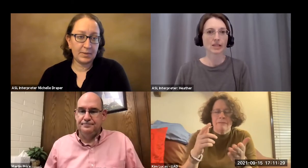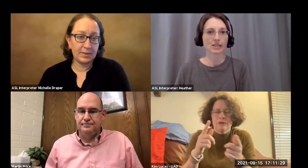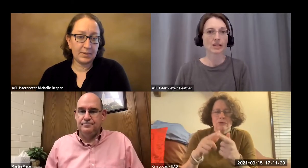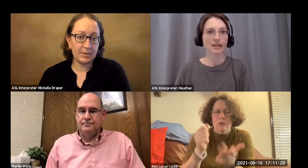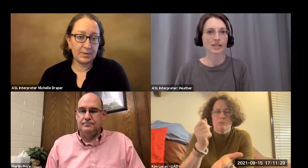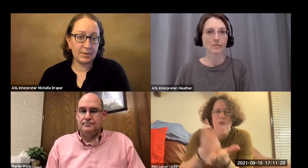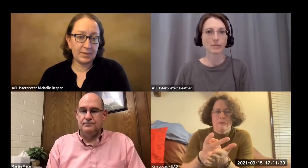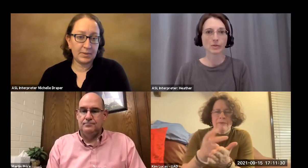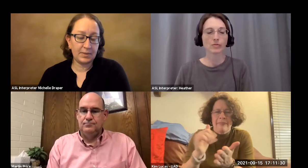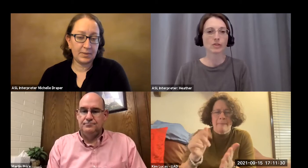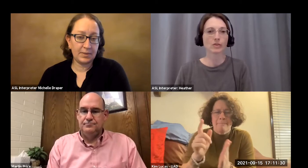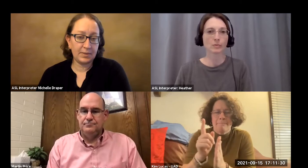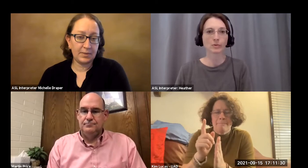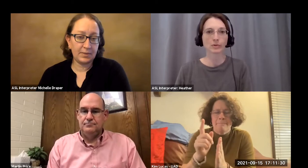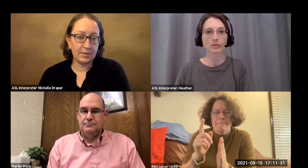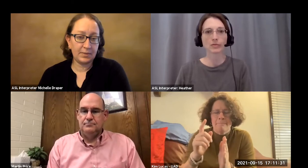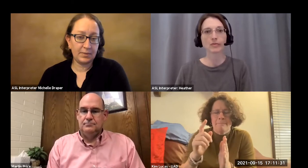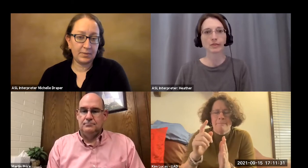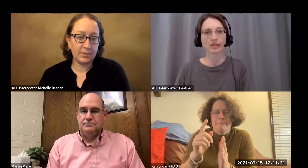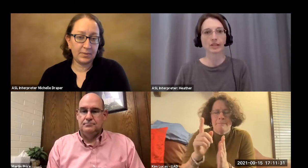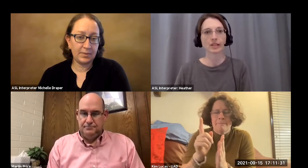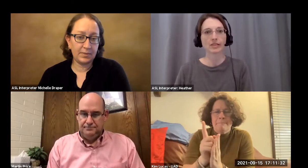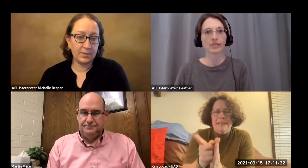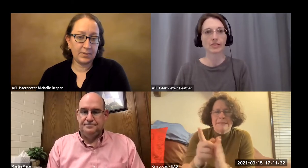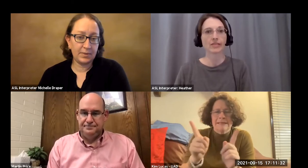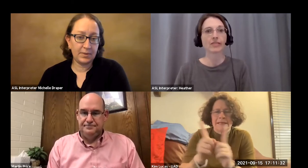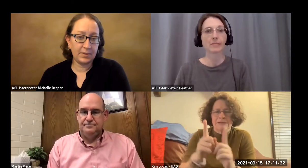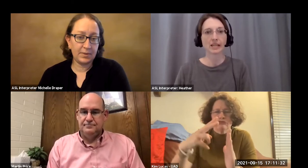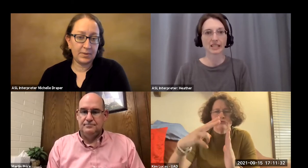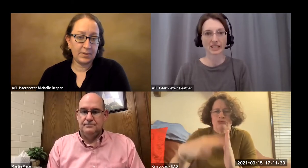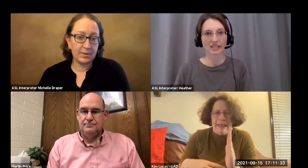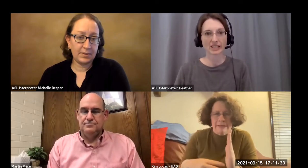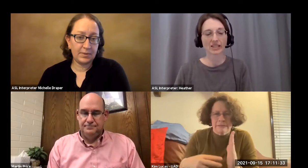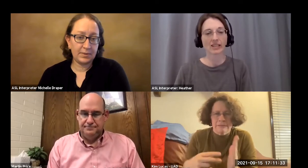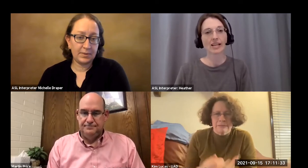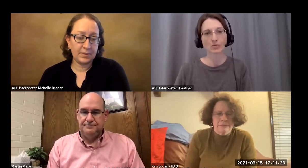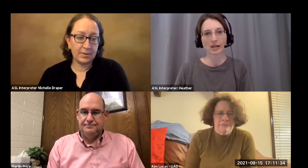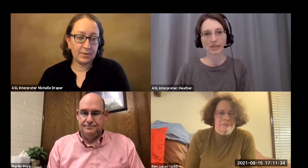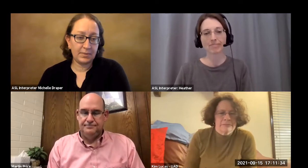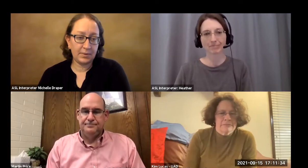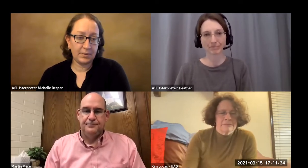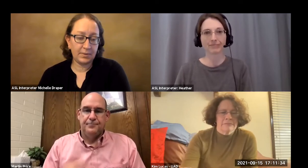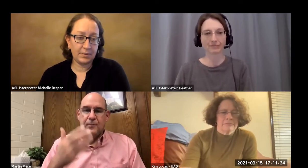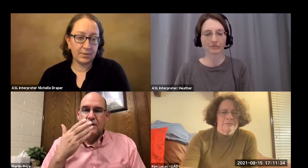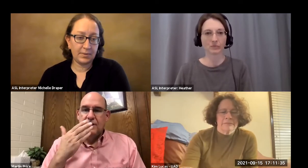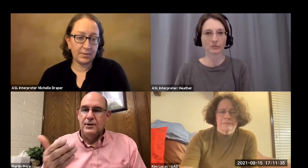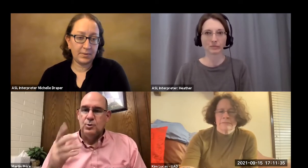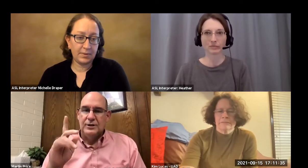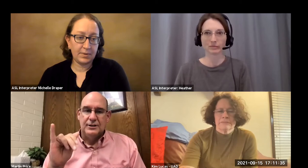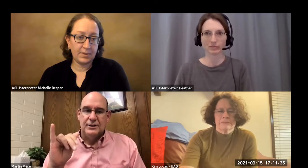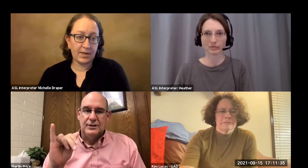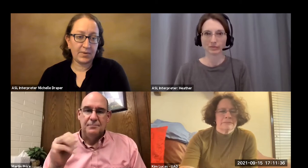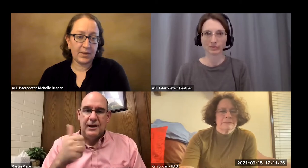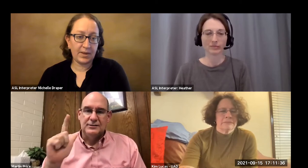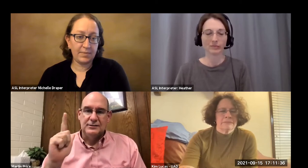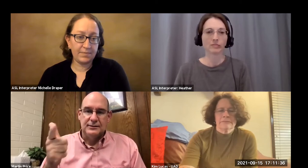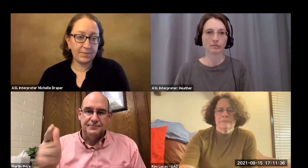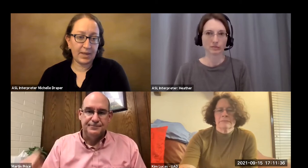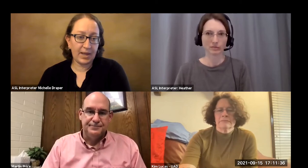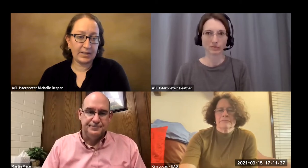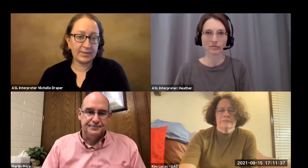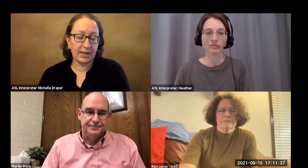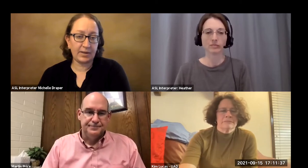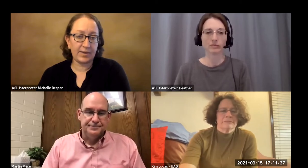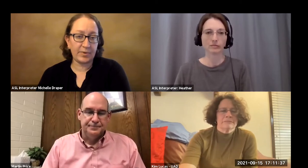Kim says, I move to approve the minutes as read. Thank you,